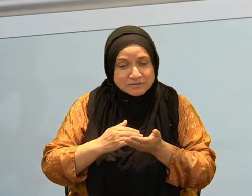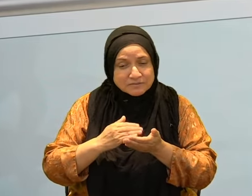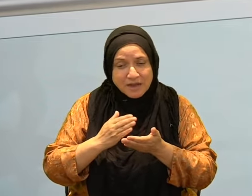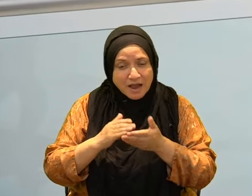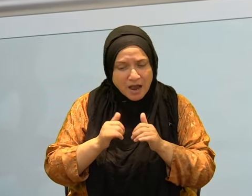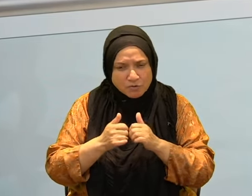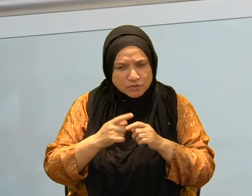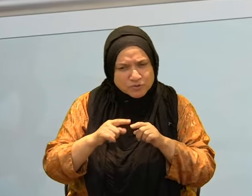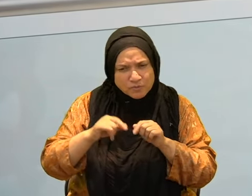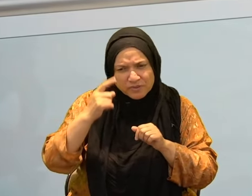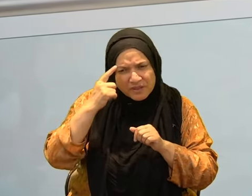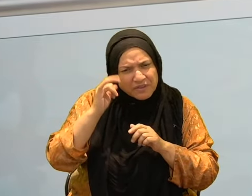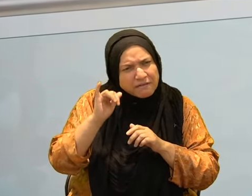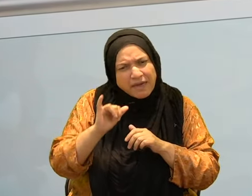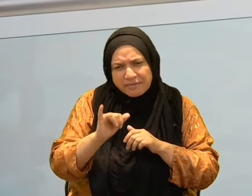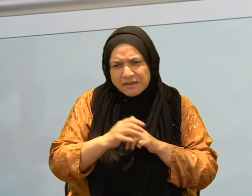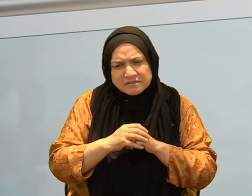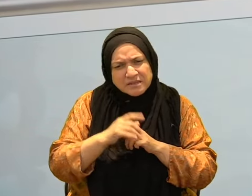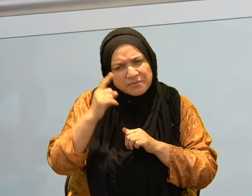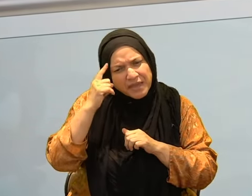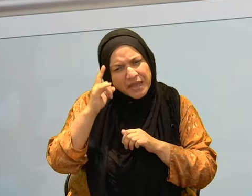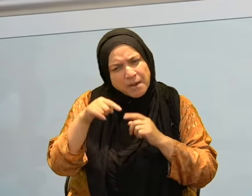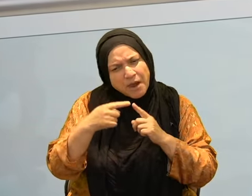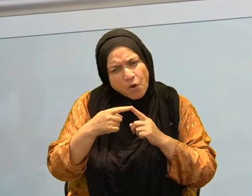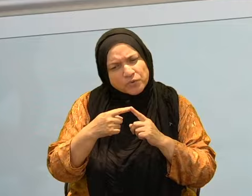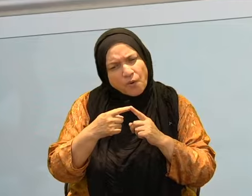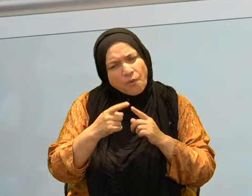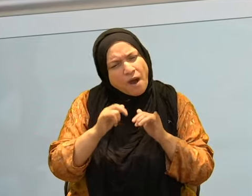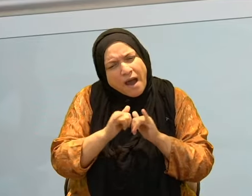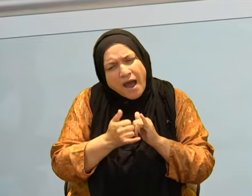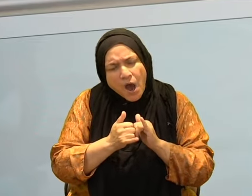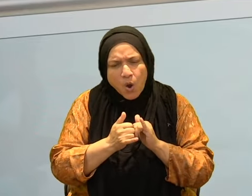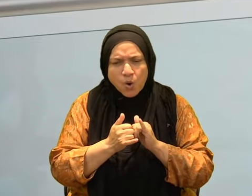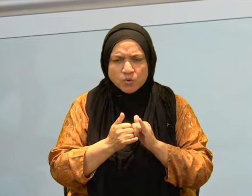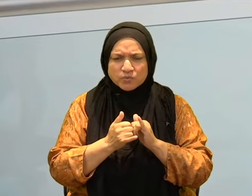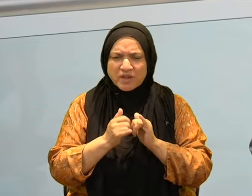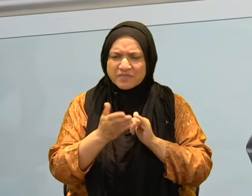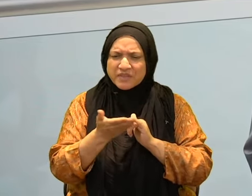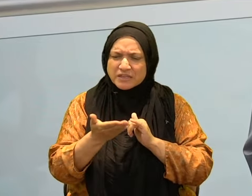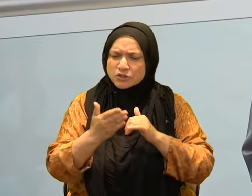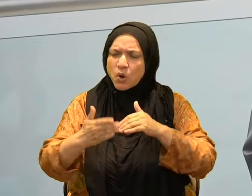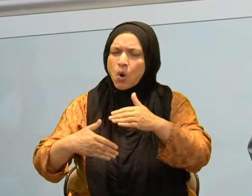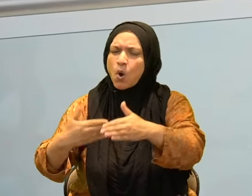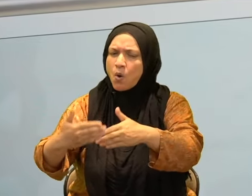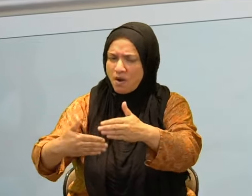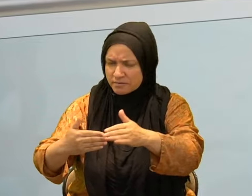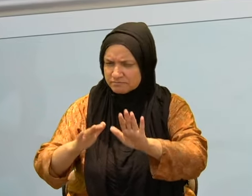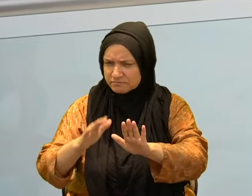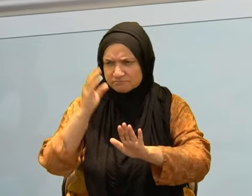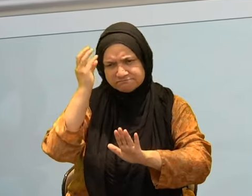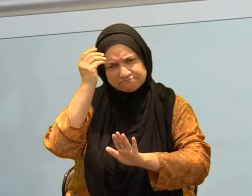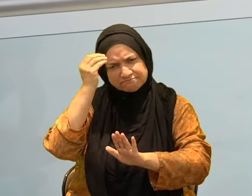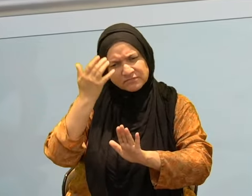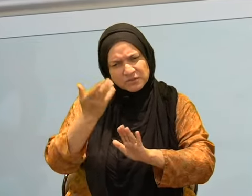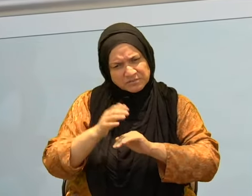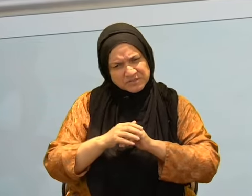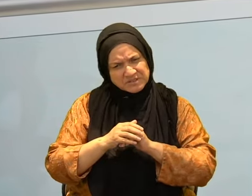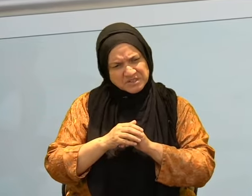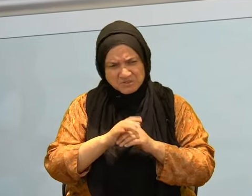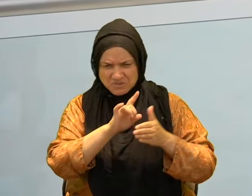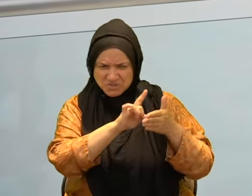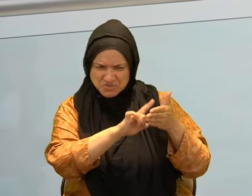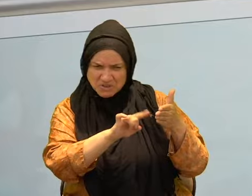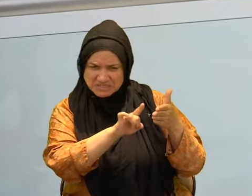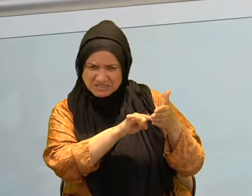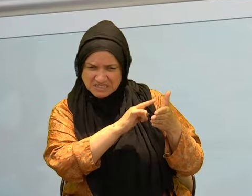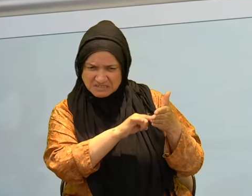to brush it under the rug, institutionally and individually sometimes, especially when we are the ones that are indicted by the how it's going